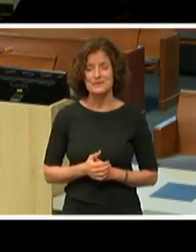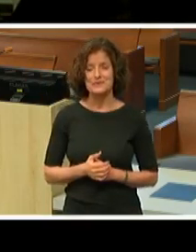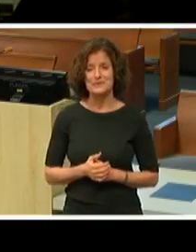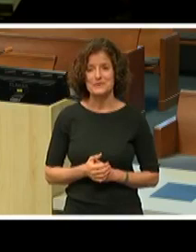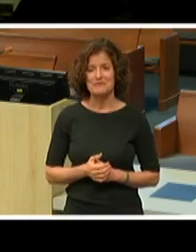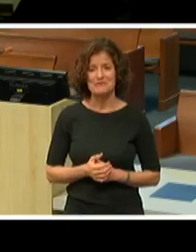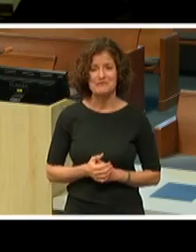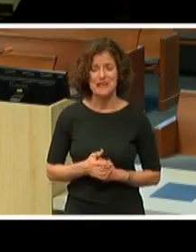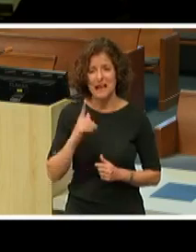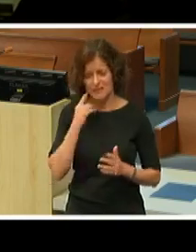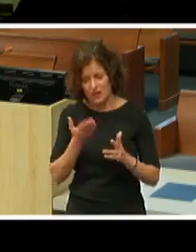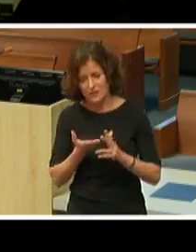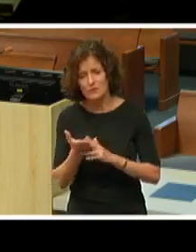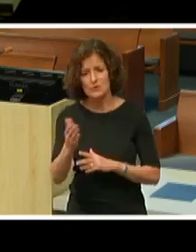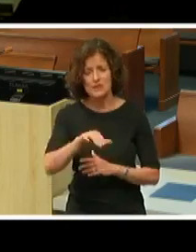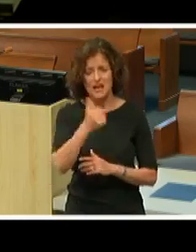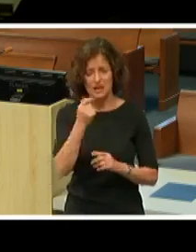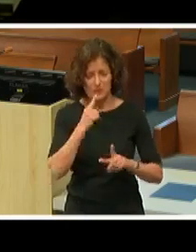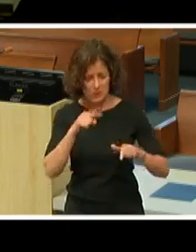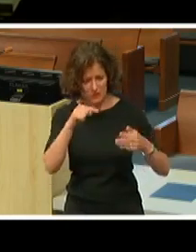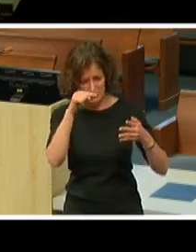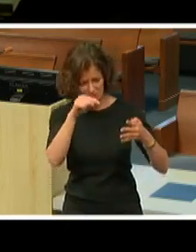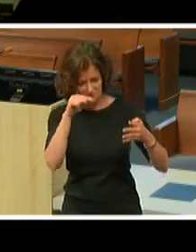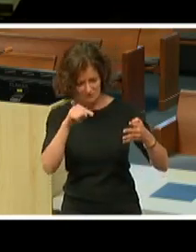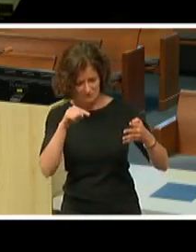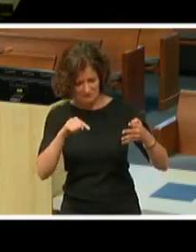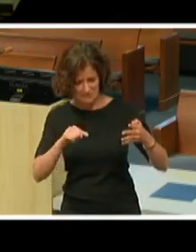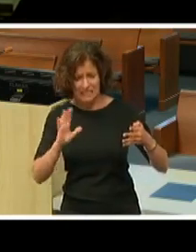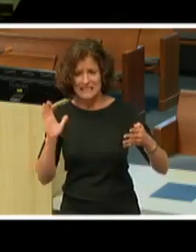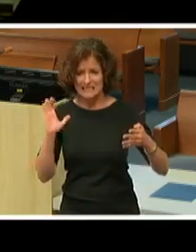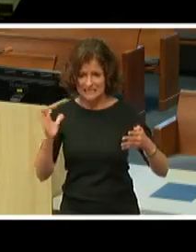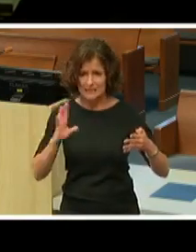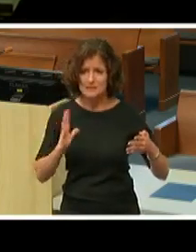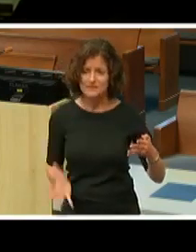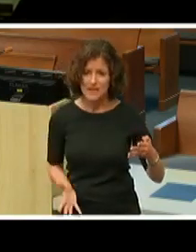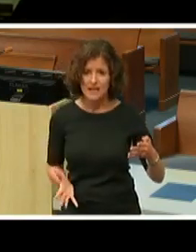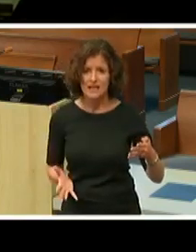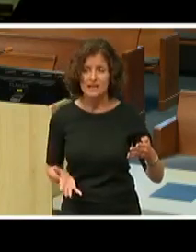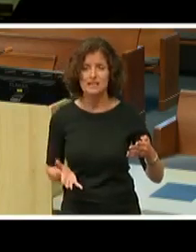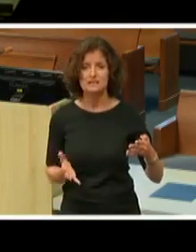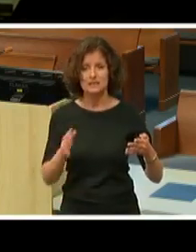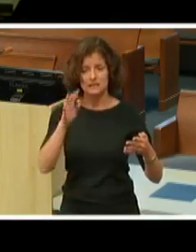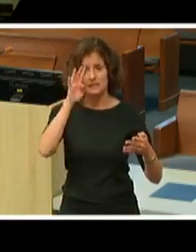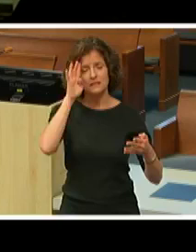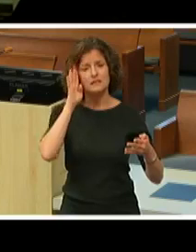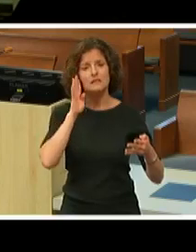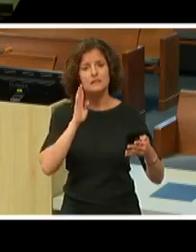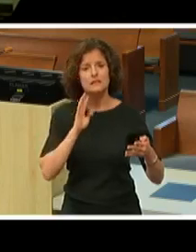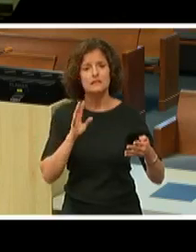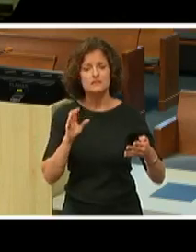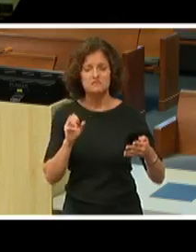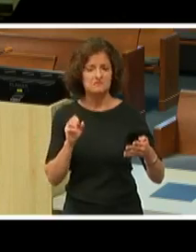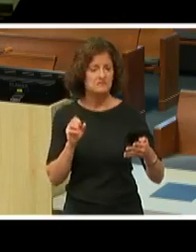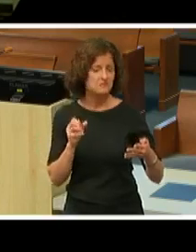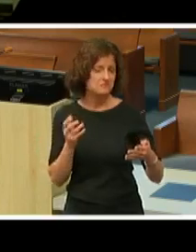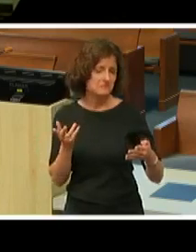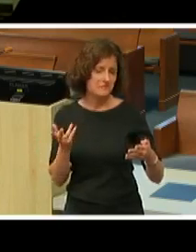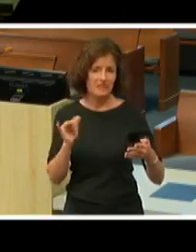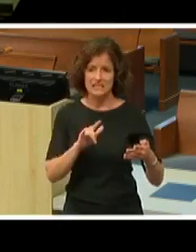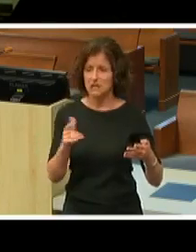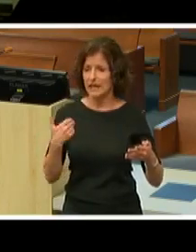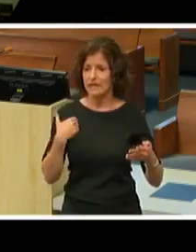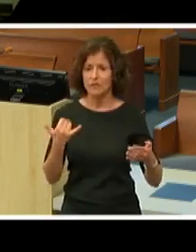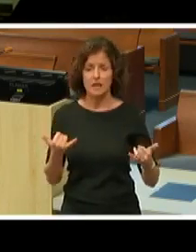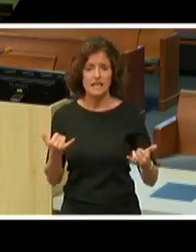I went through the rest of your order. It looks fine to me. And so that was all I have for now,